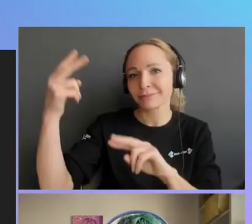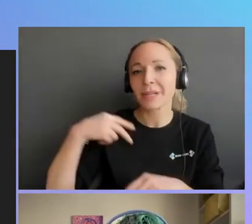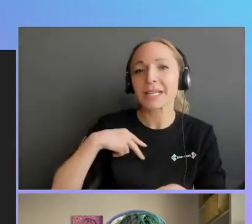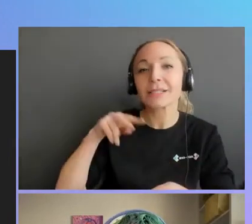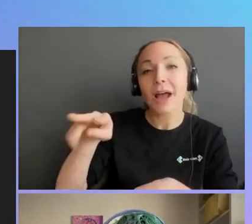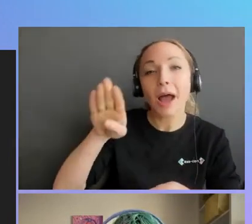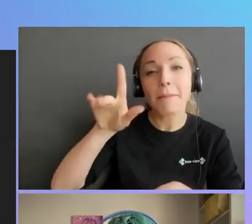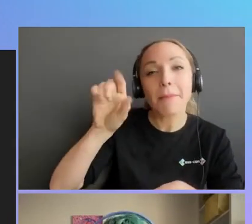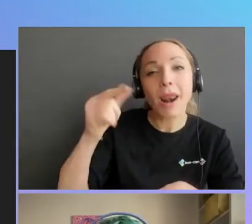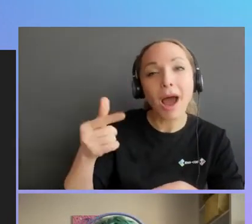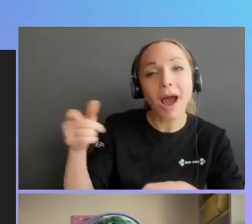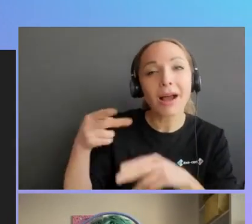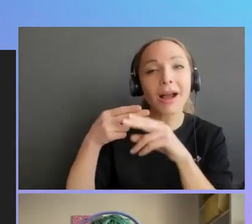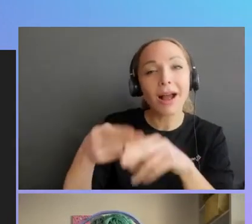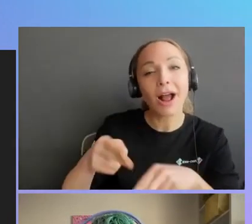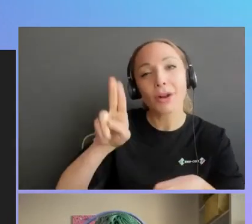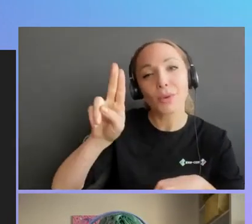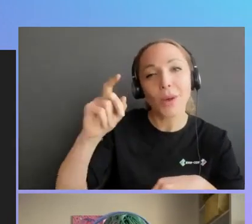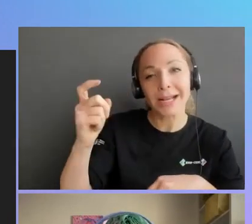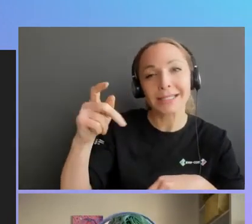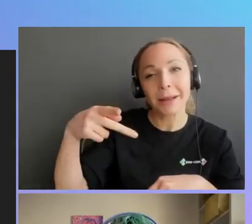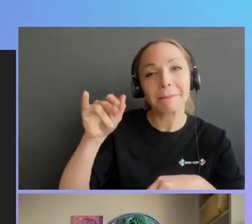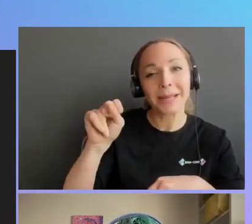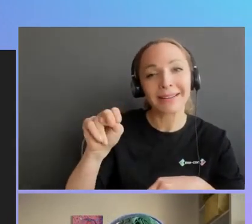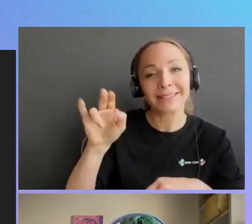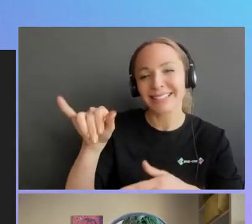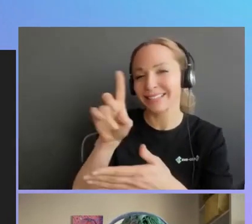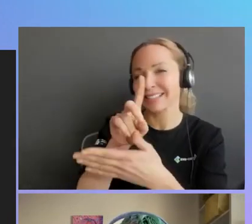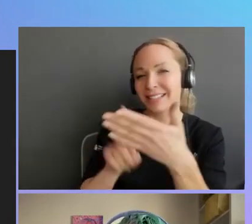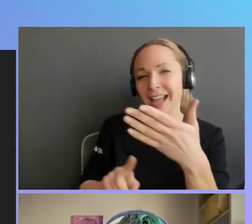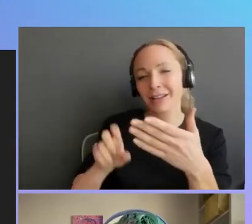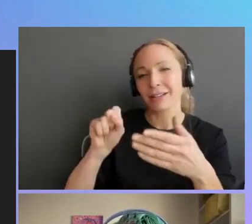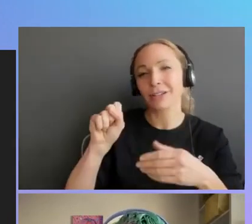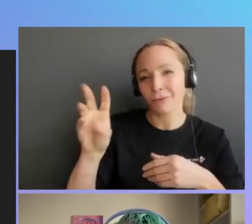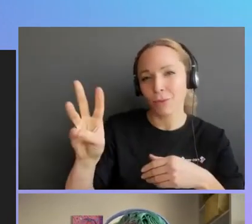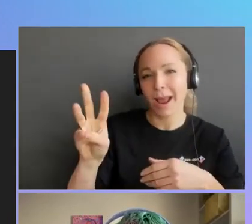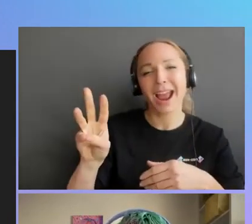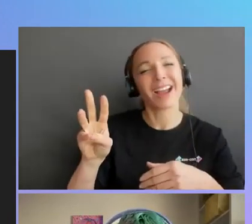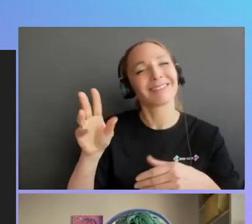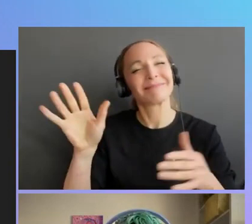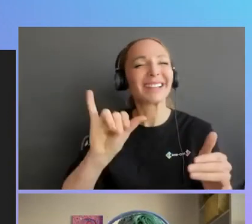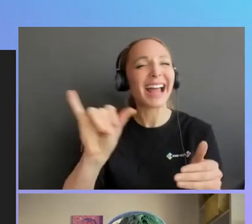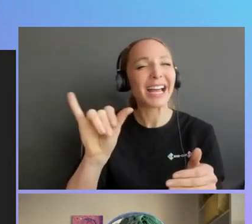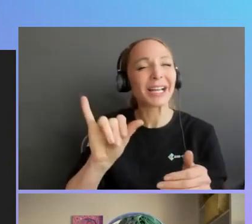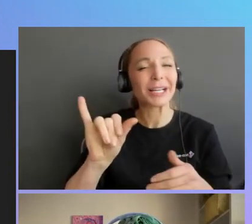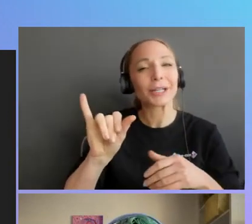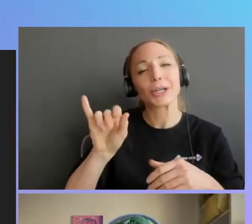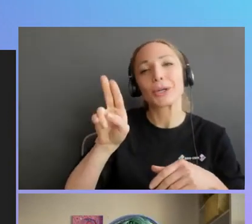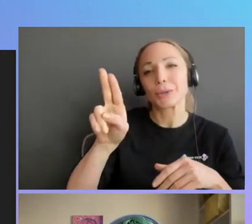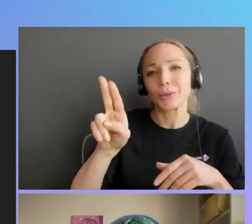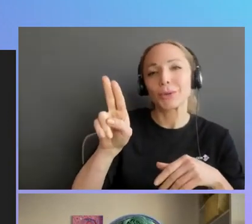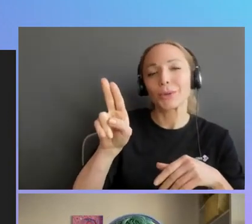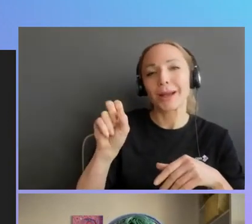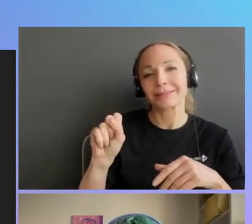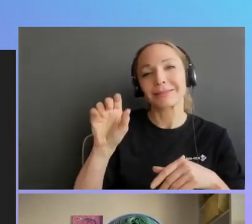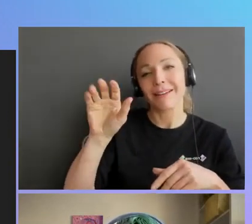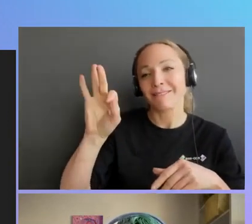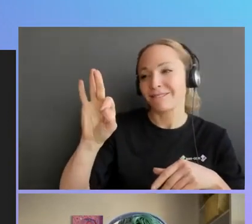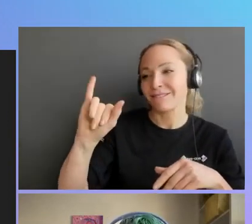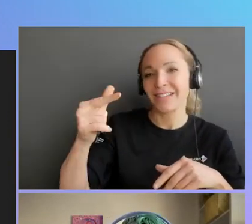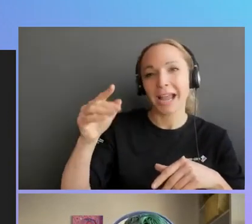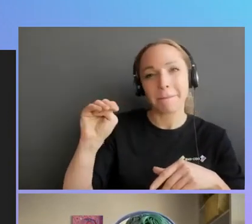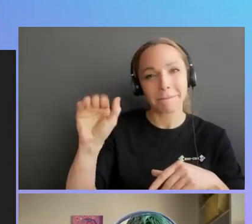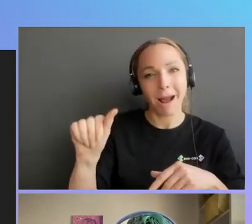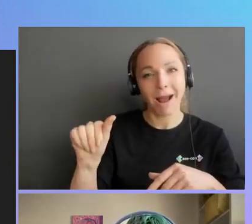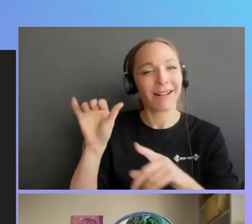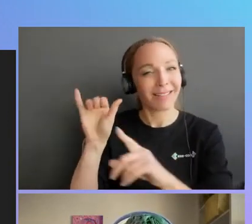tool similar to Figma, where they've kind of come up with a great definition, I think, of a design system versus a component library.